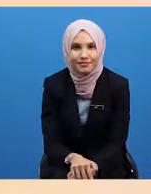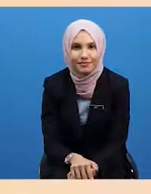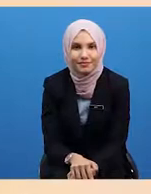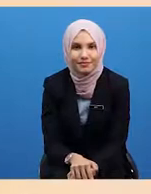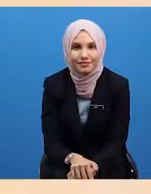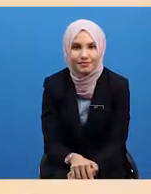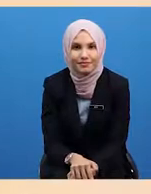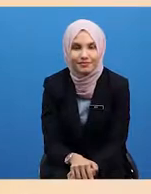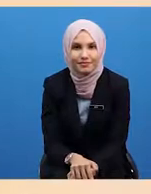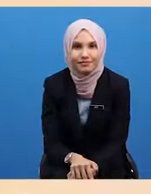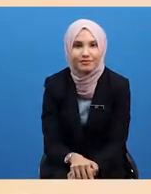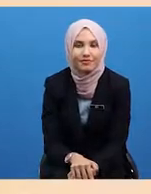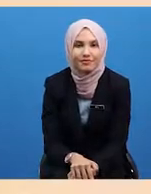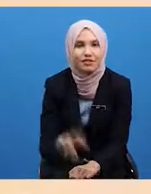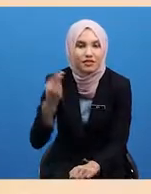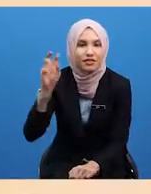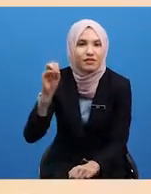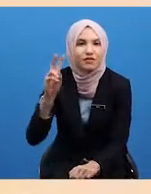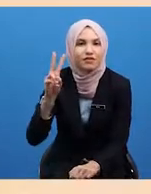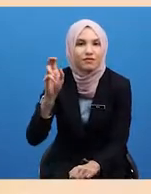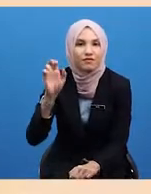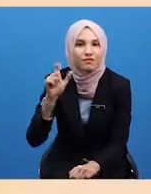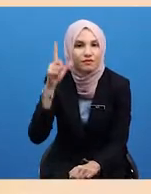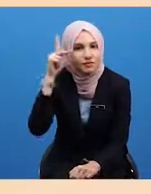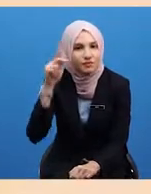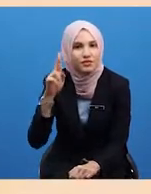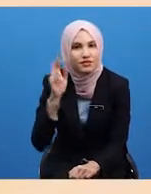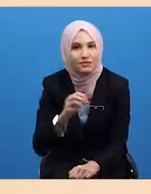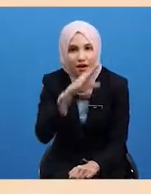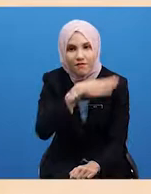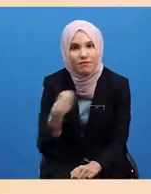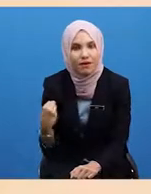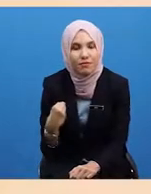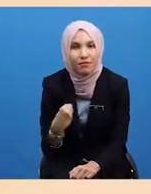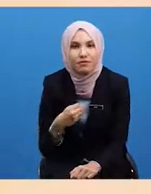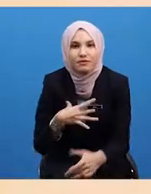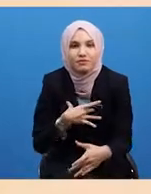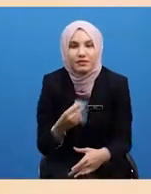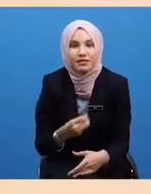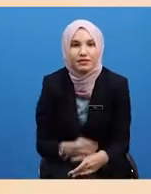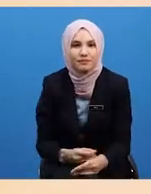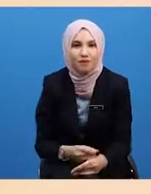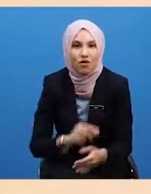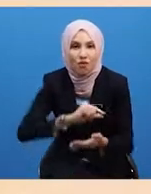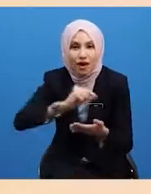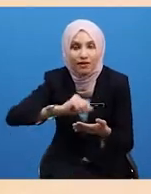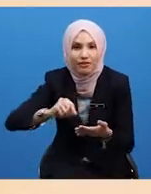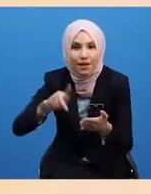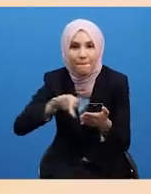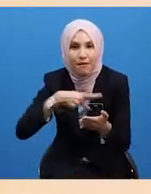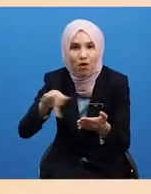This novel is about Richard Knight, a farm boy who is passionate about writing